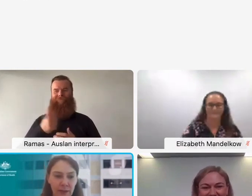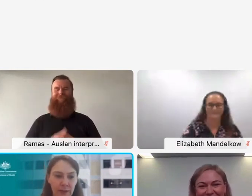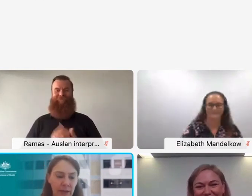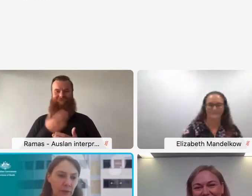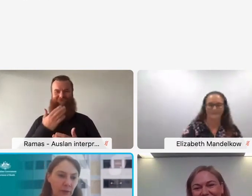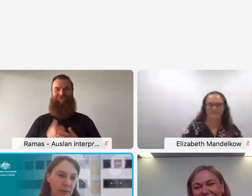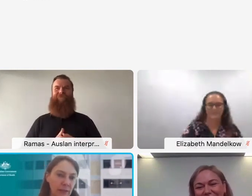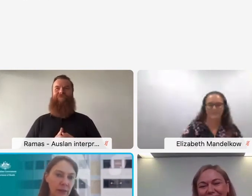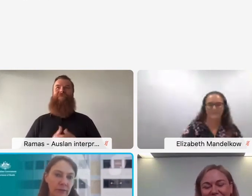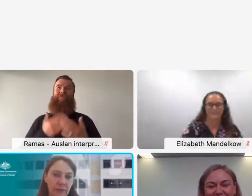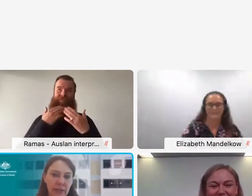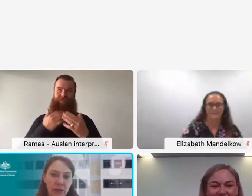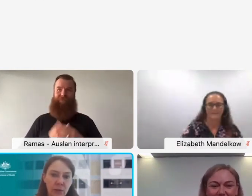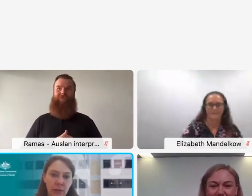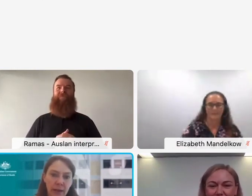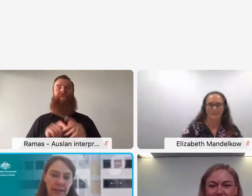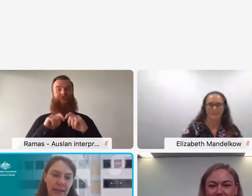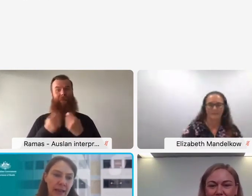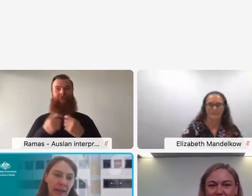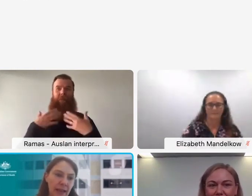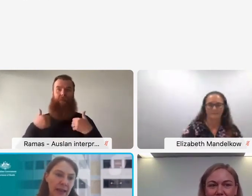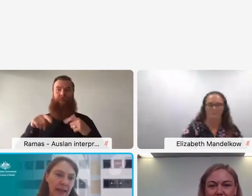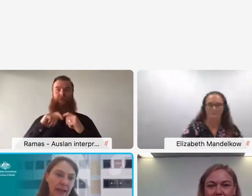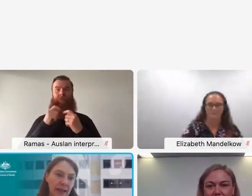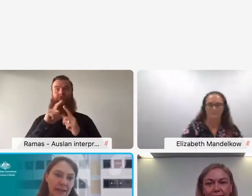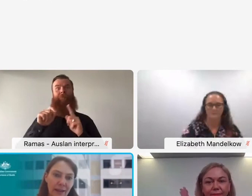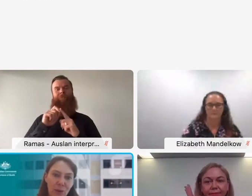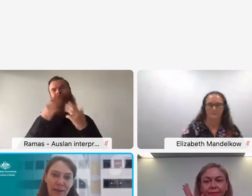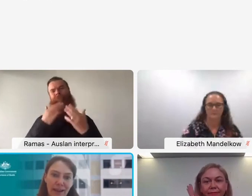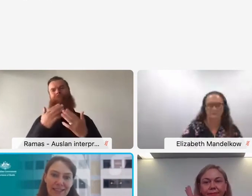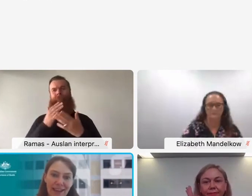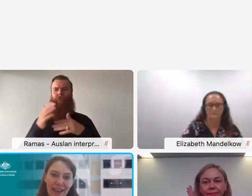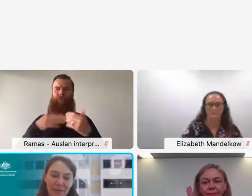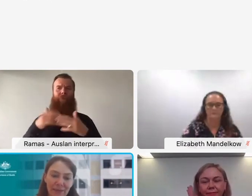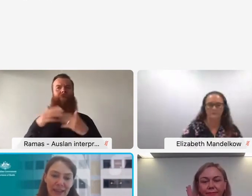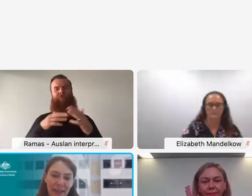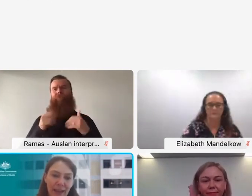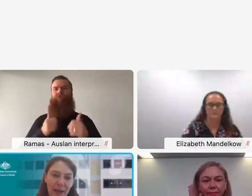back here at Health who put in a lot of effort to organising this